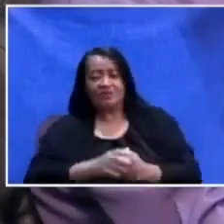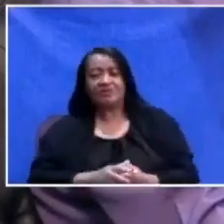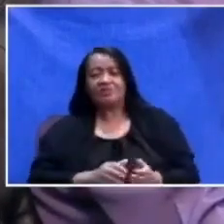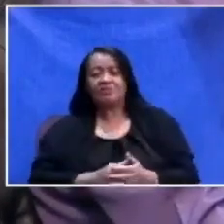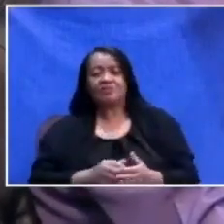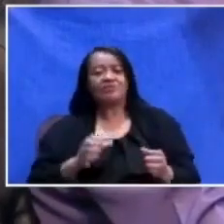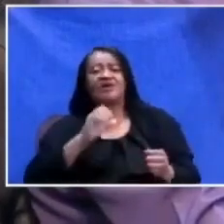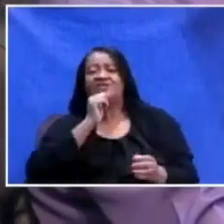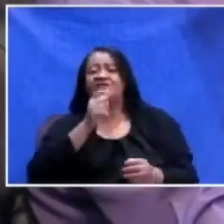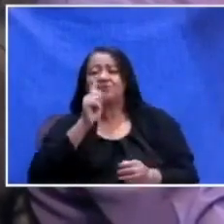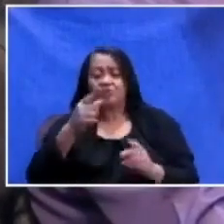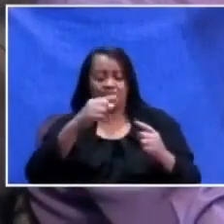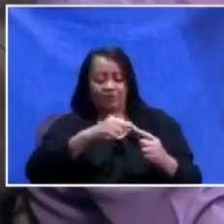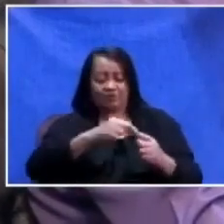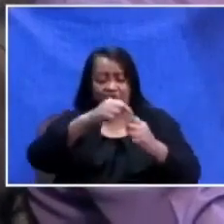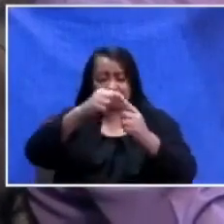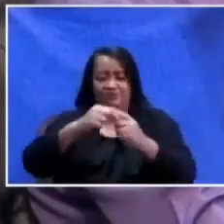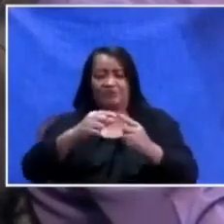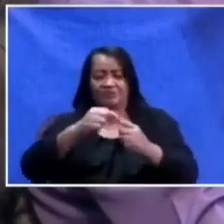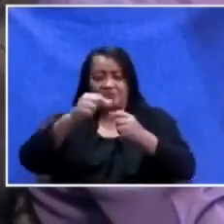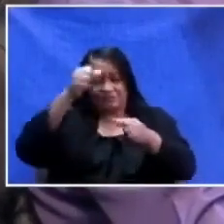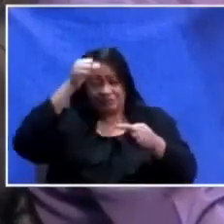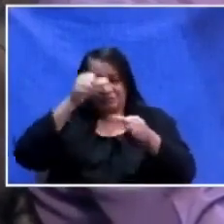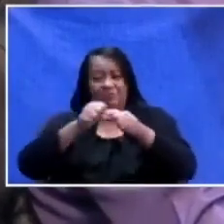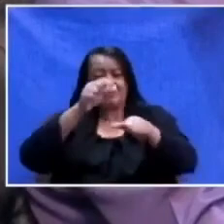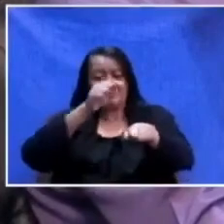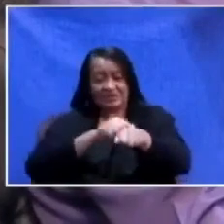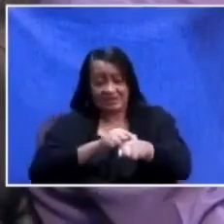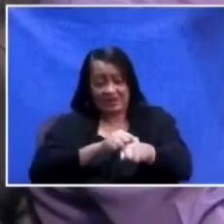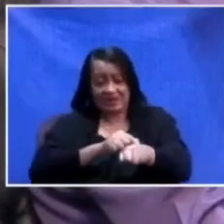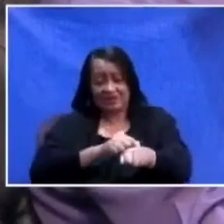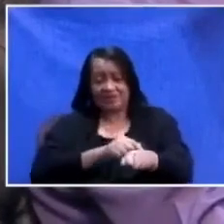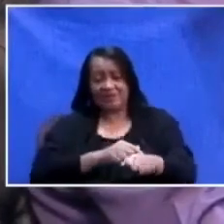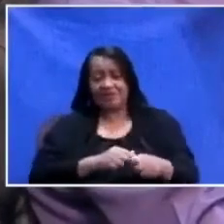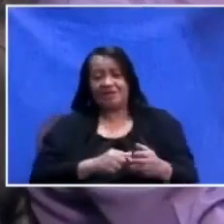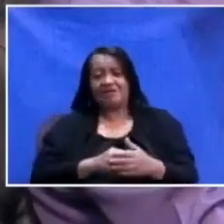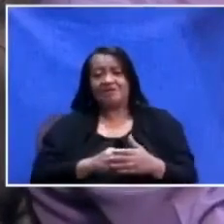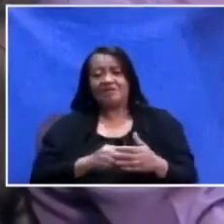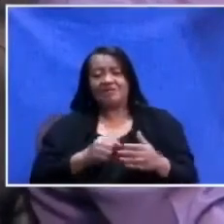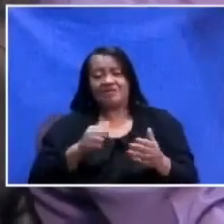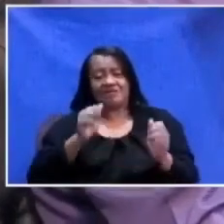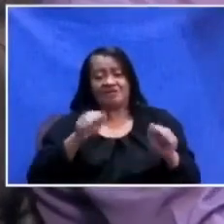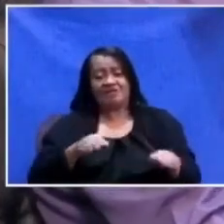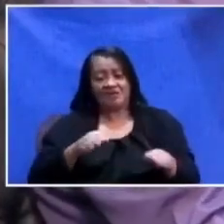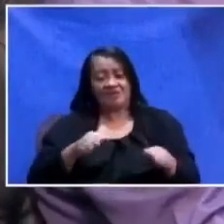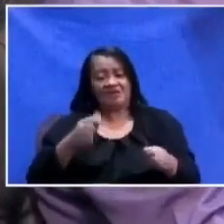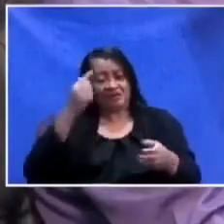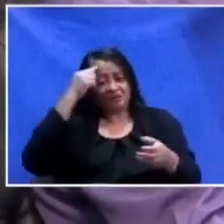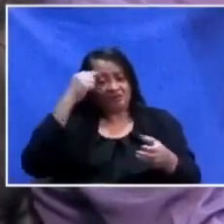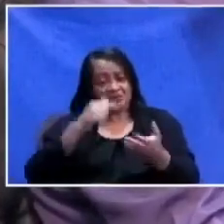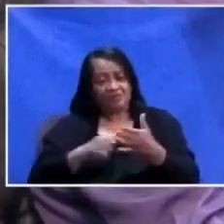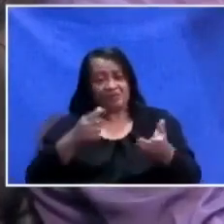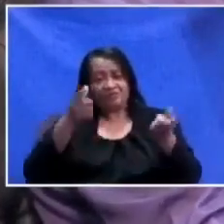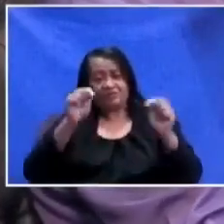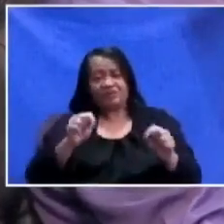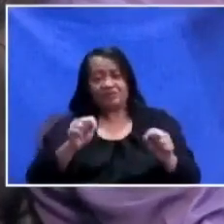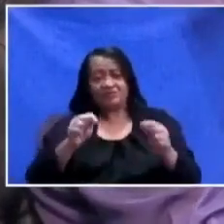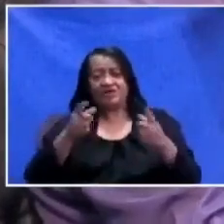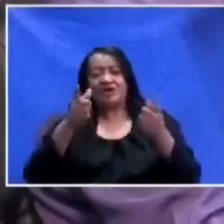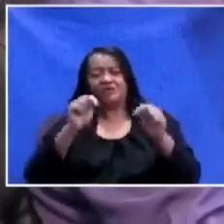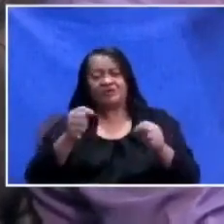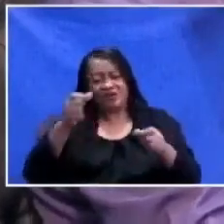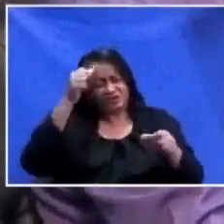there isn't one particular memorable moment. They've all been memorable. And I've tried to capture